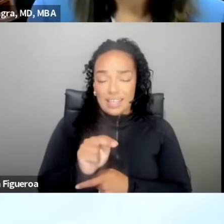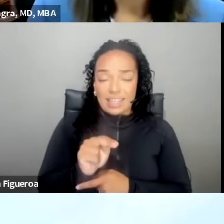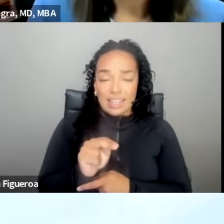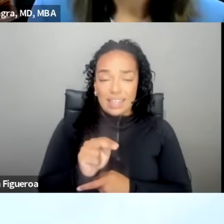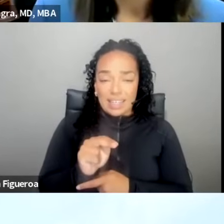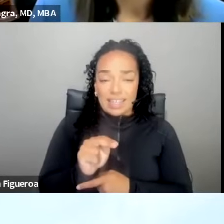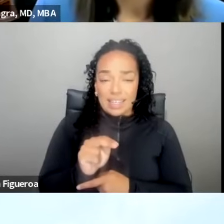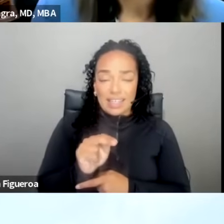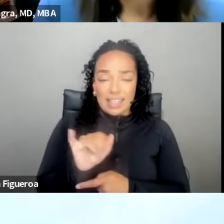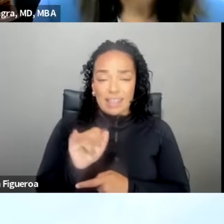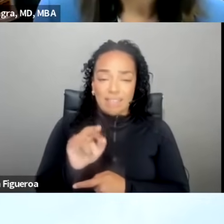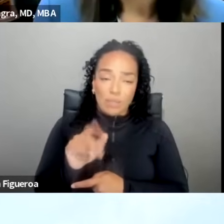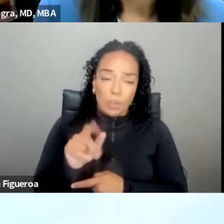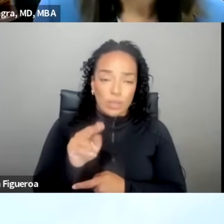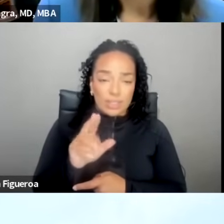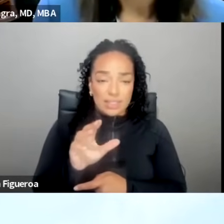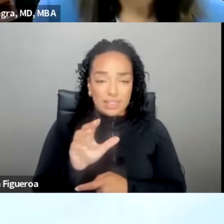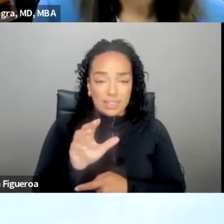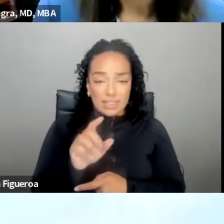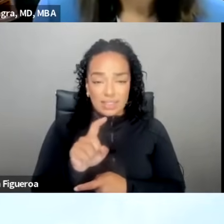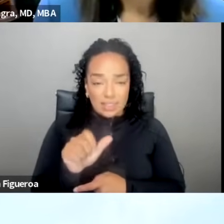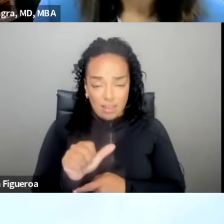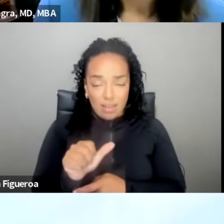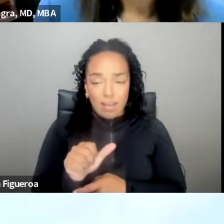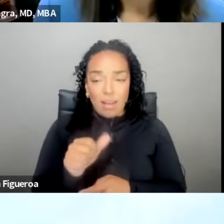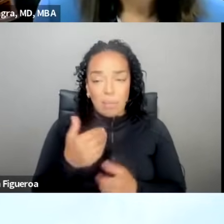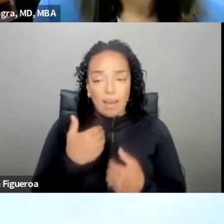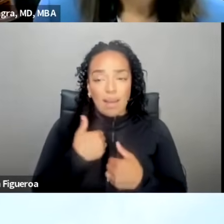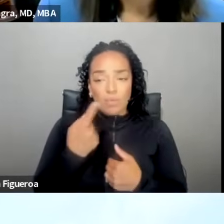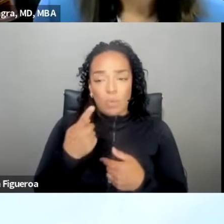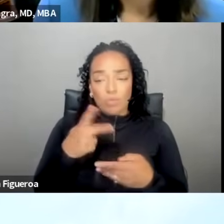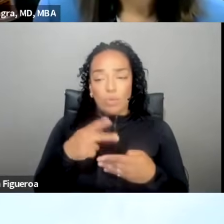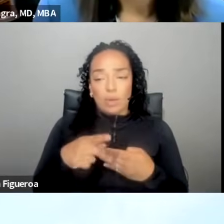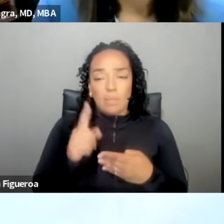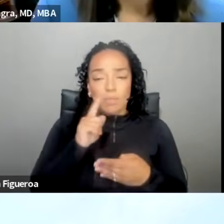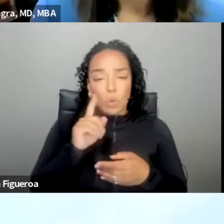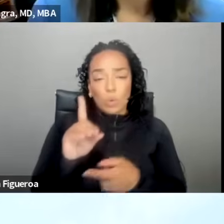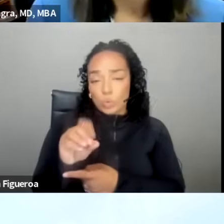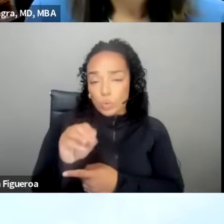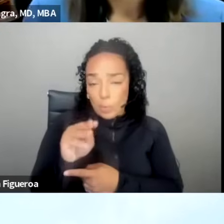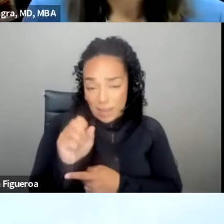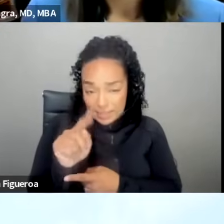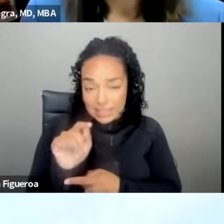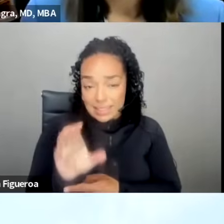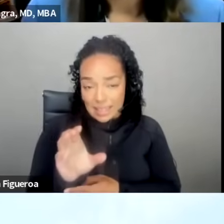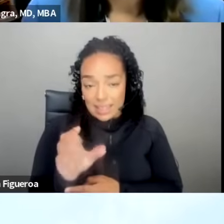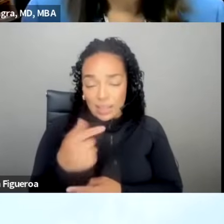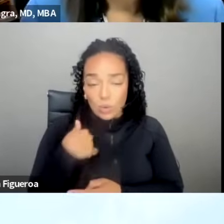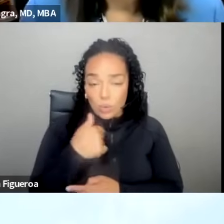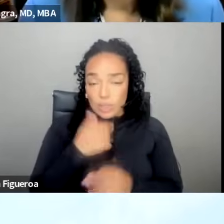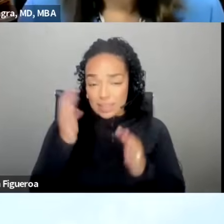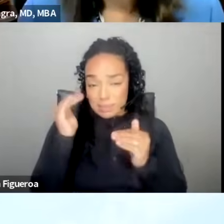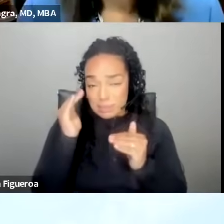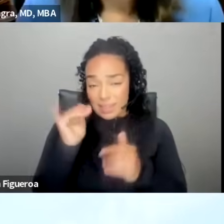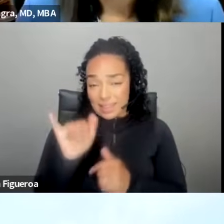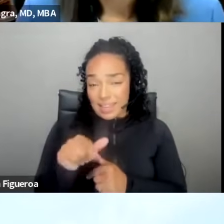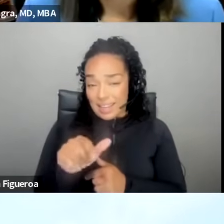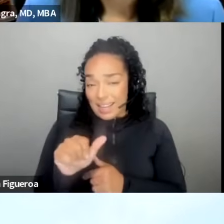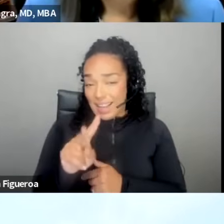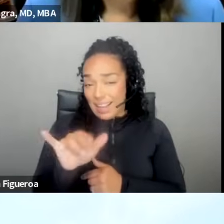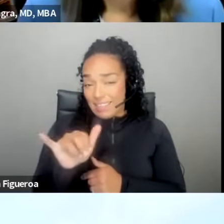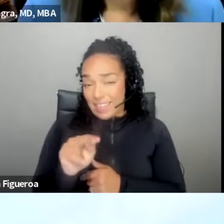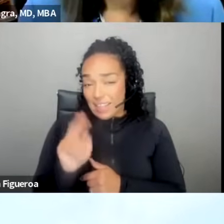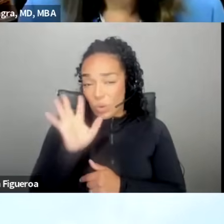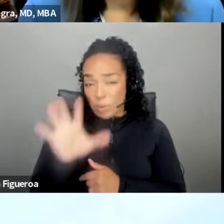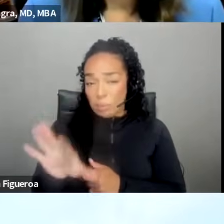influenza program for domestic swine. And our expectation is that any avian influenza would be picked up through